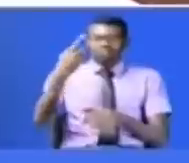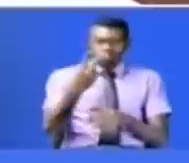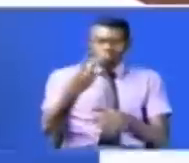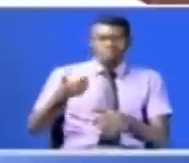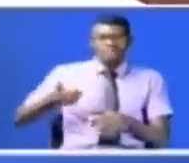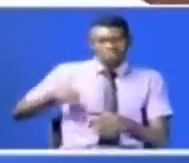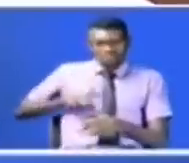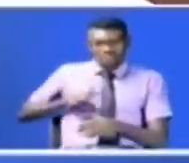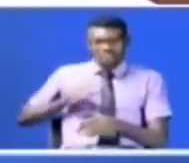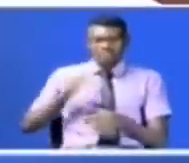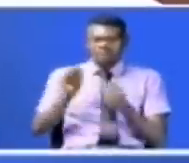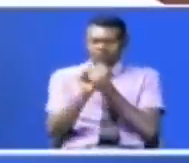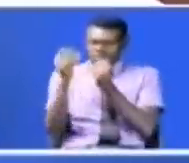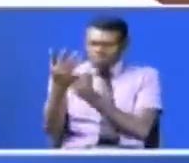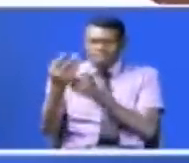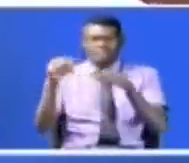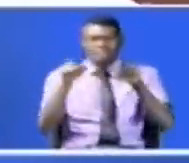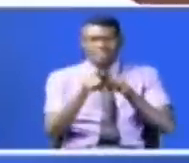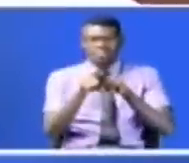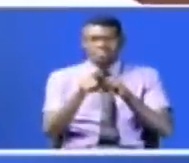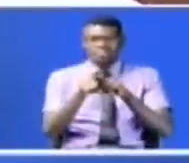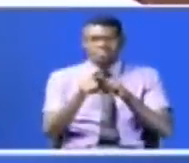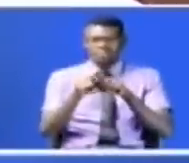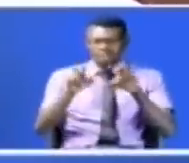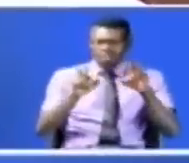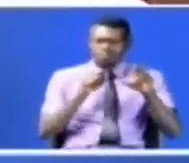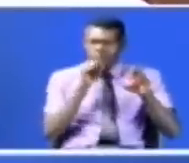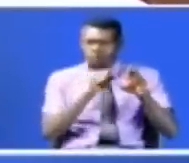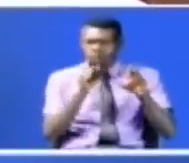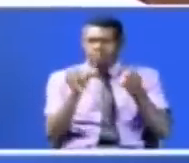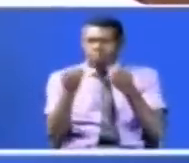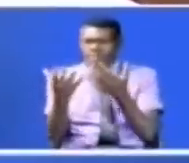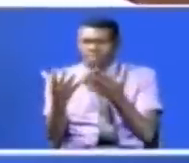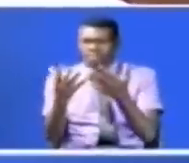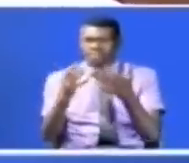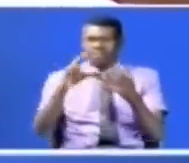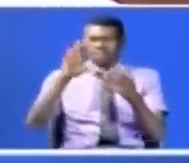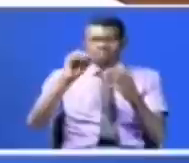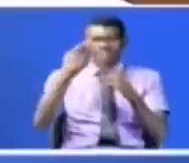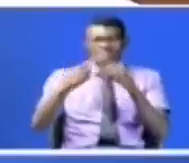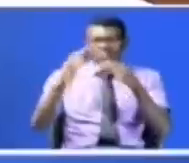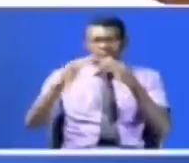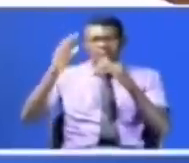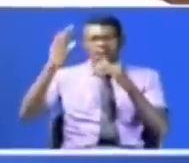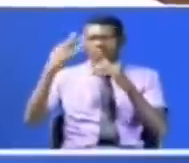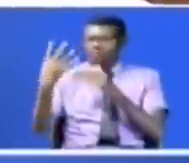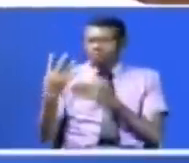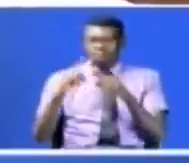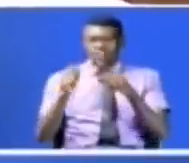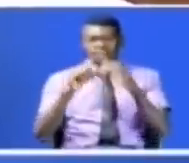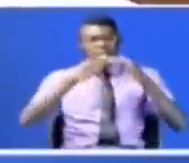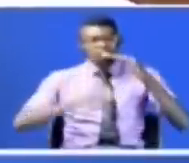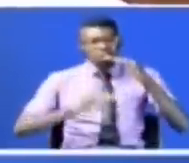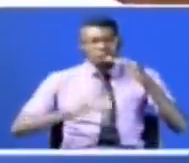14. I also went ahead and looked at the age gap. Above 50, there were only 4. The rest were below 50